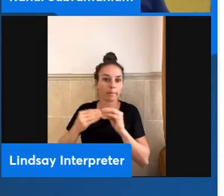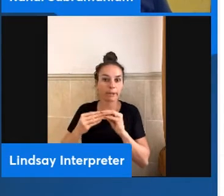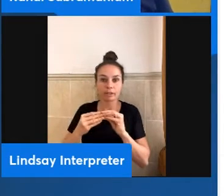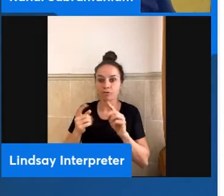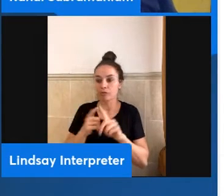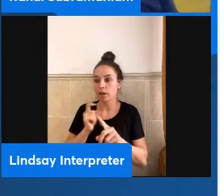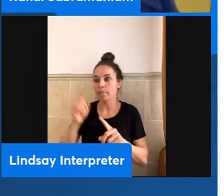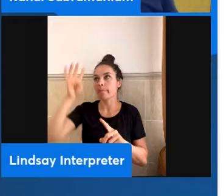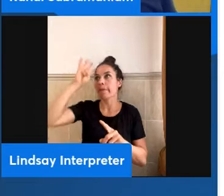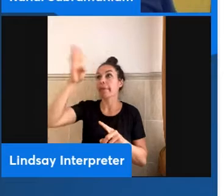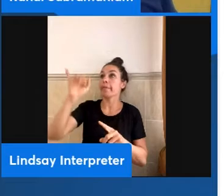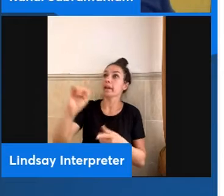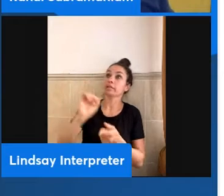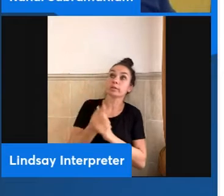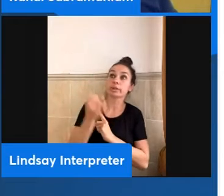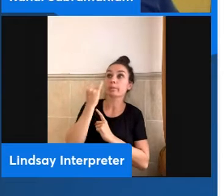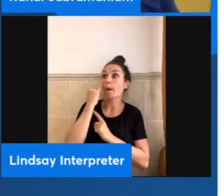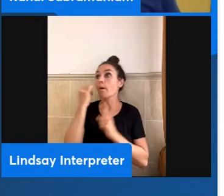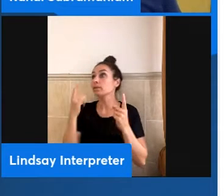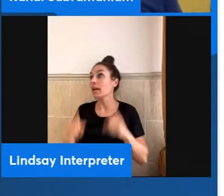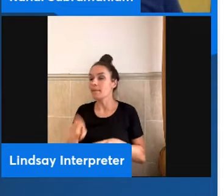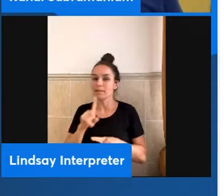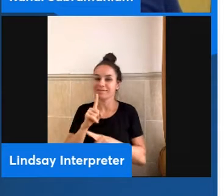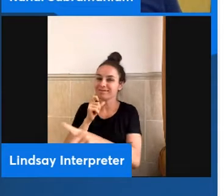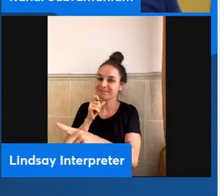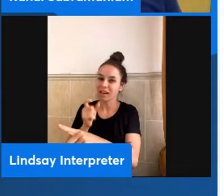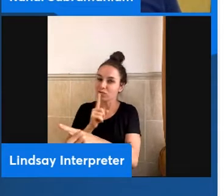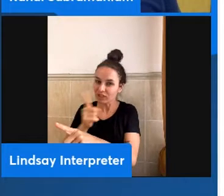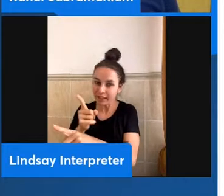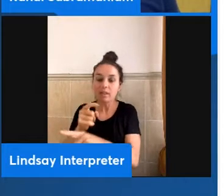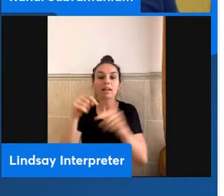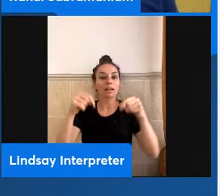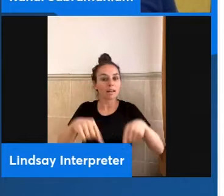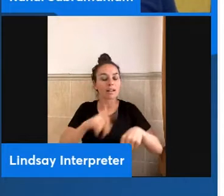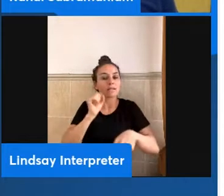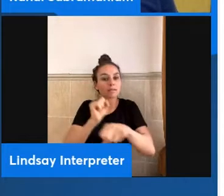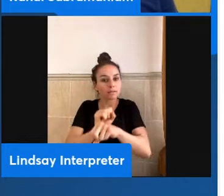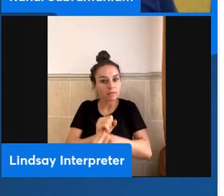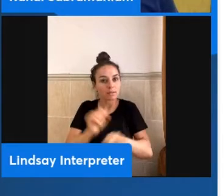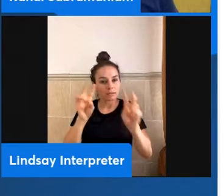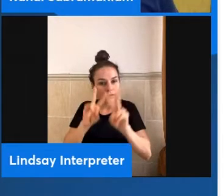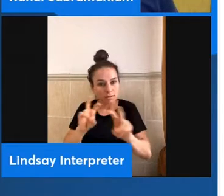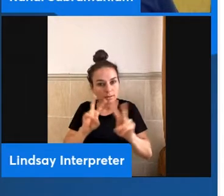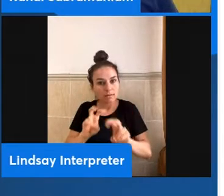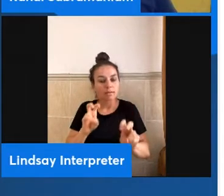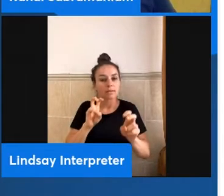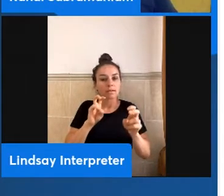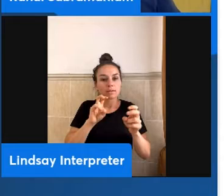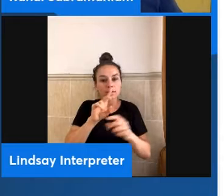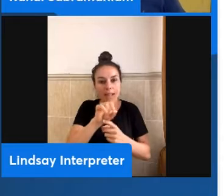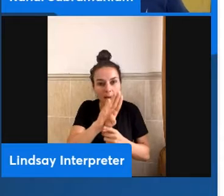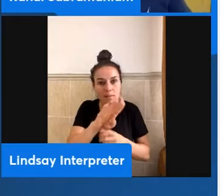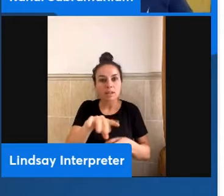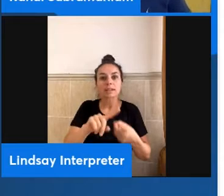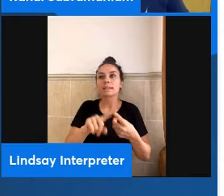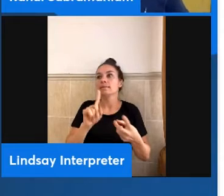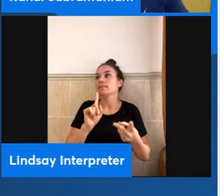contrived scenarios that you wouldn't ever actually encounter. That these are real, these are databases